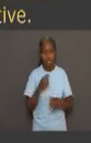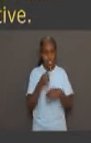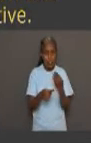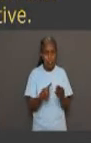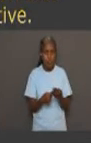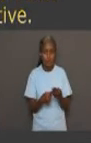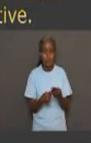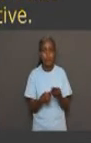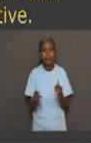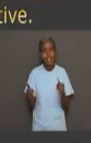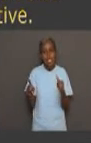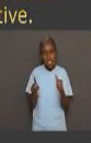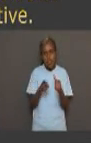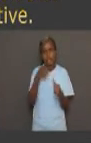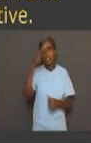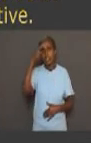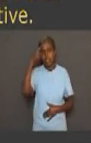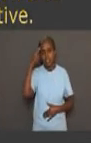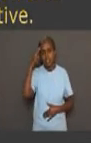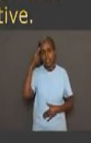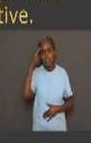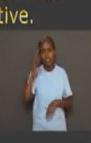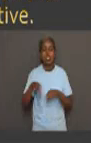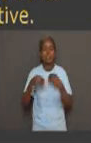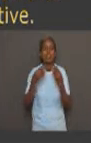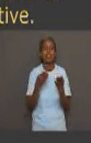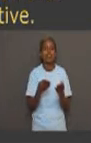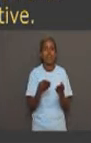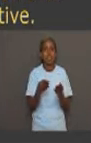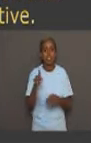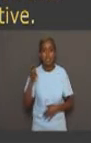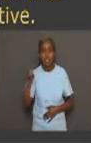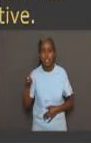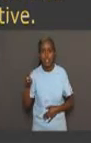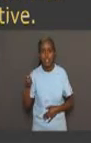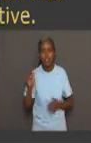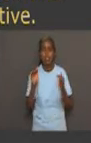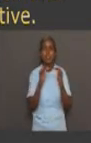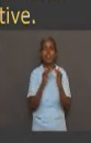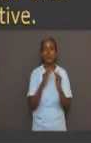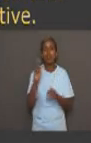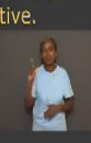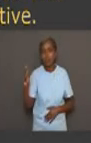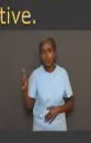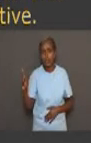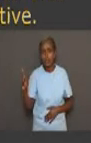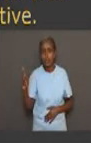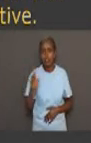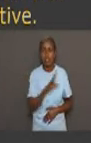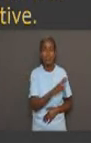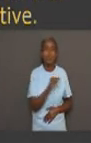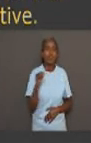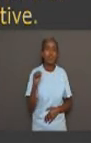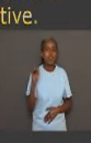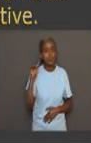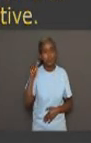Therefore, the first case gives us x equals 1